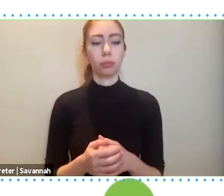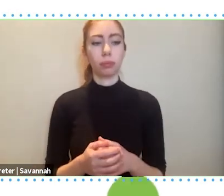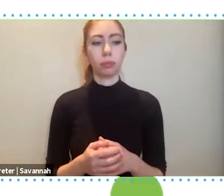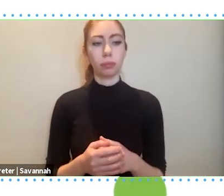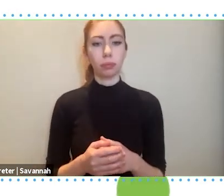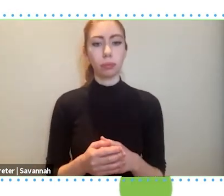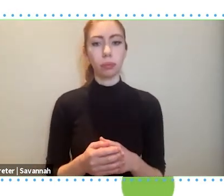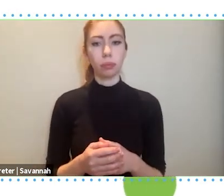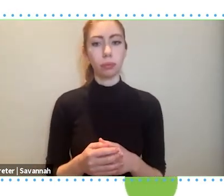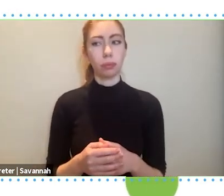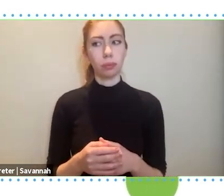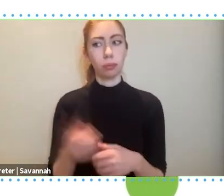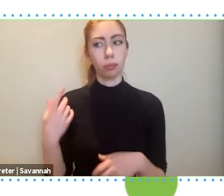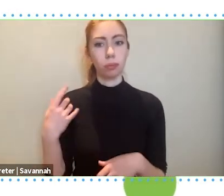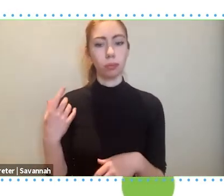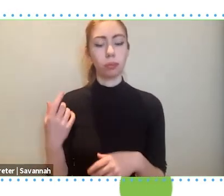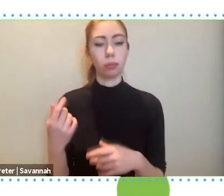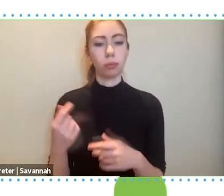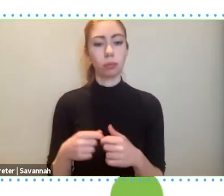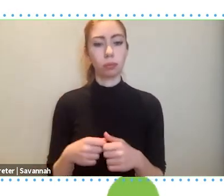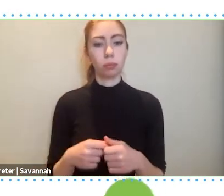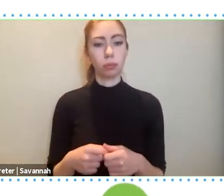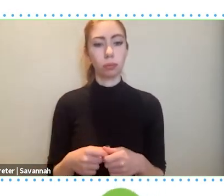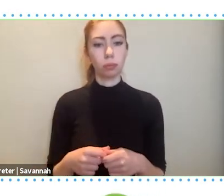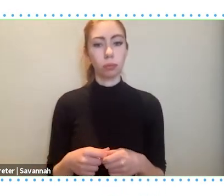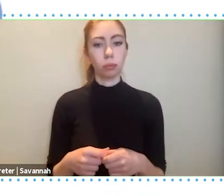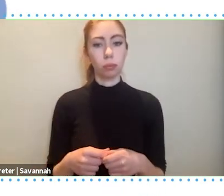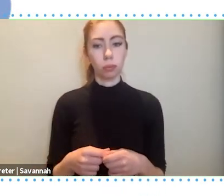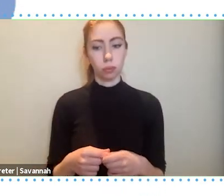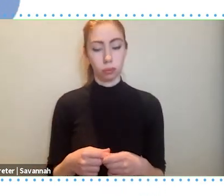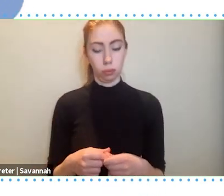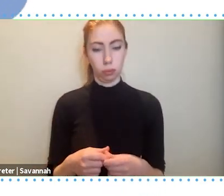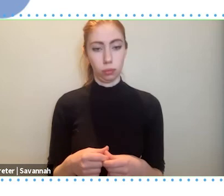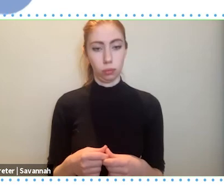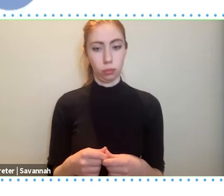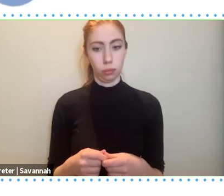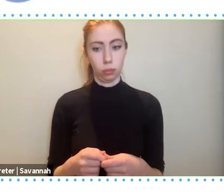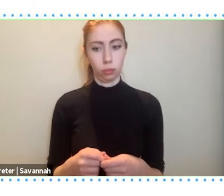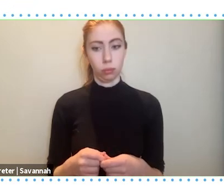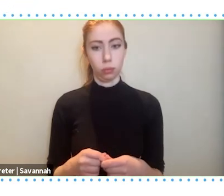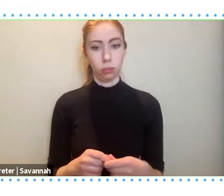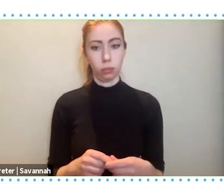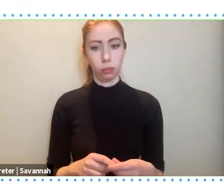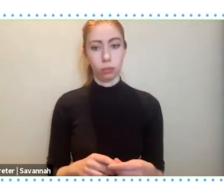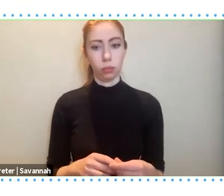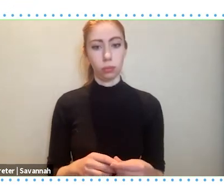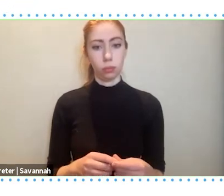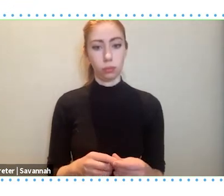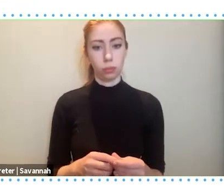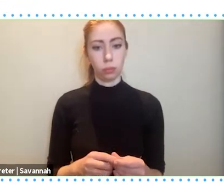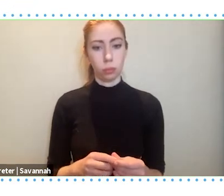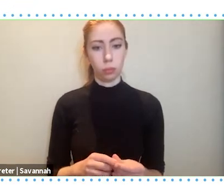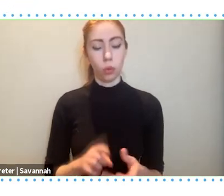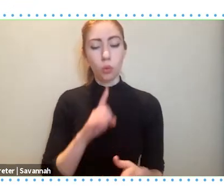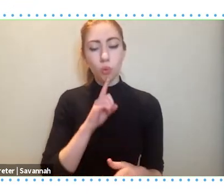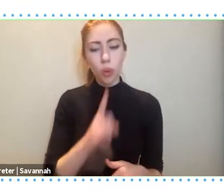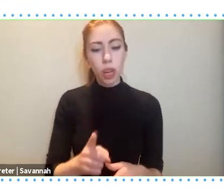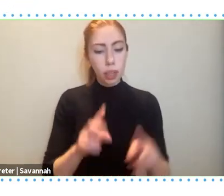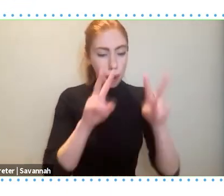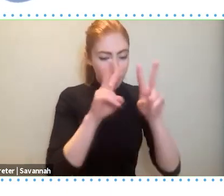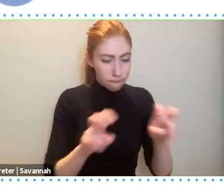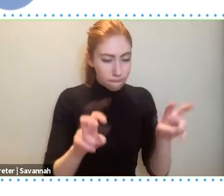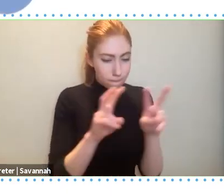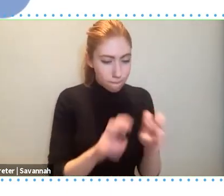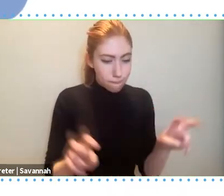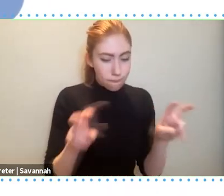saying, we were really looking for innovation, but we kind of kept getting with the wheels stuck about, well, no, let's talk about